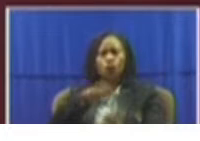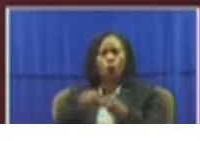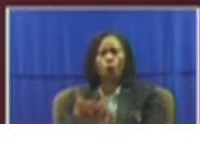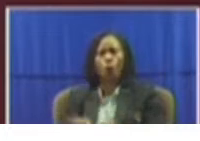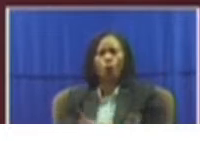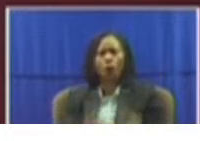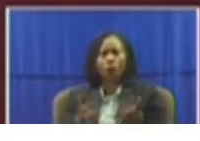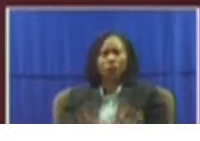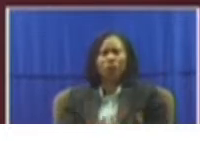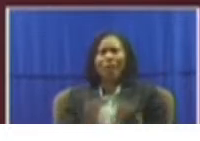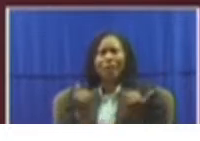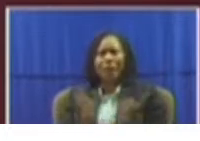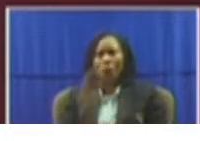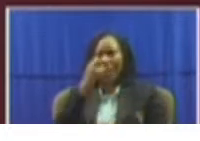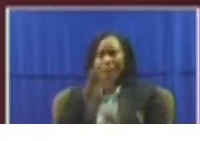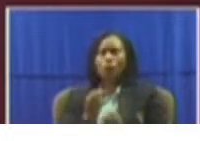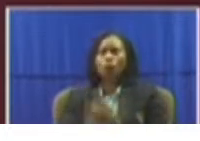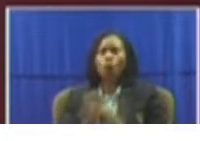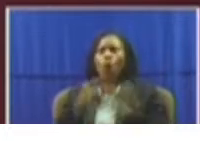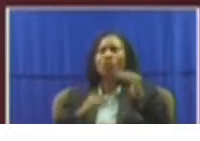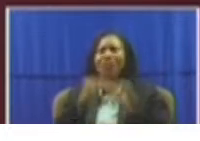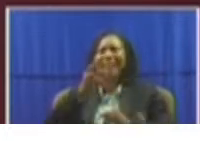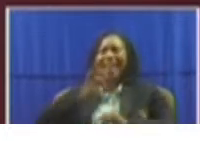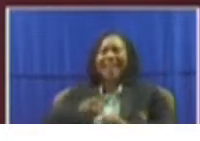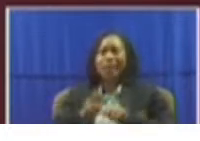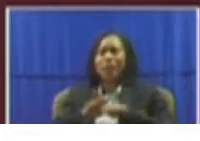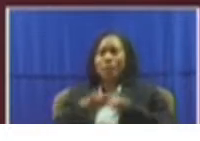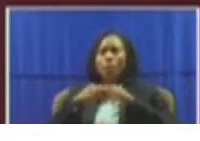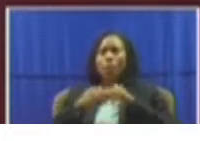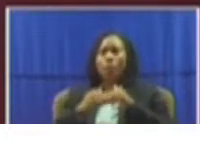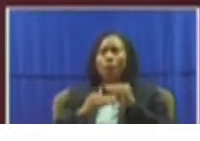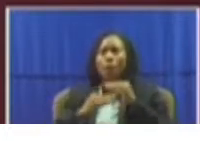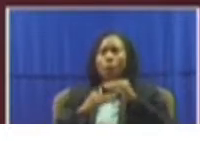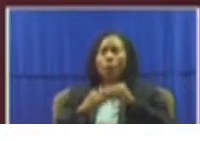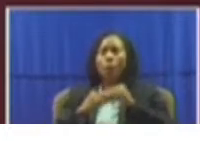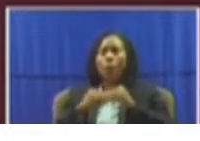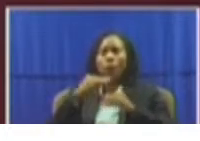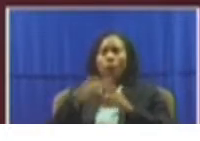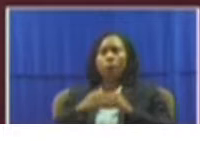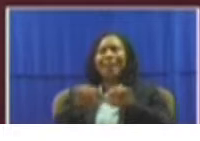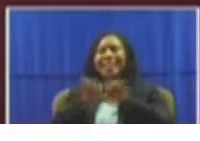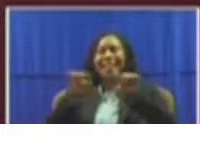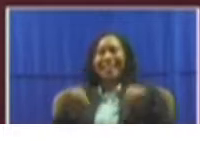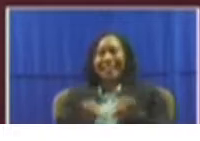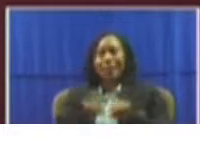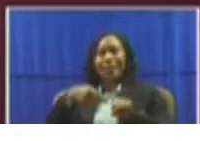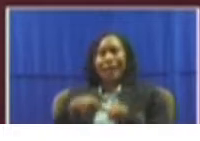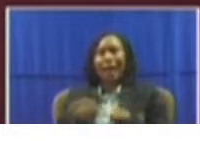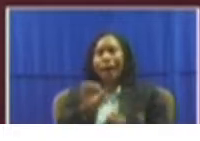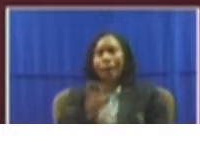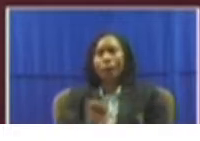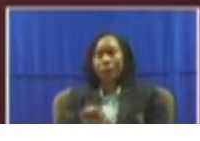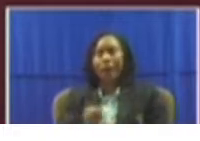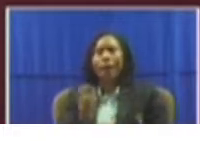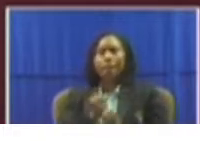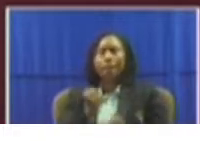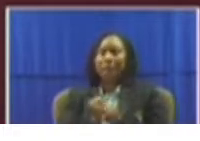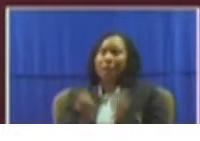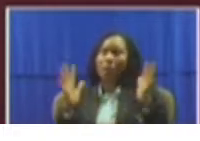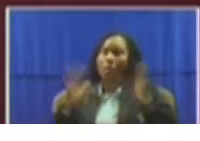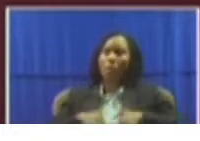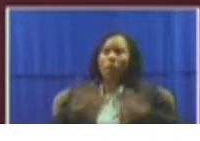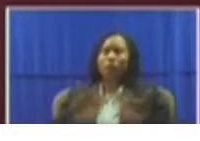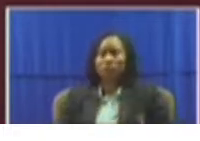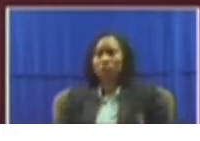now deconstruct layer by layer the systemic conditions created decades of systemic oppression.